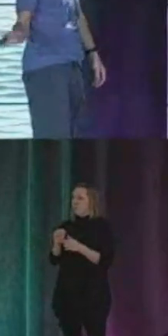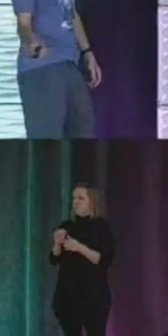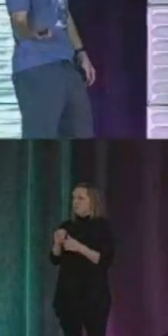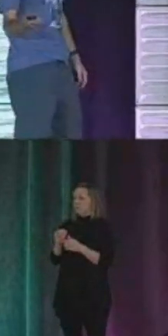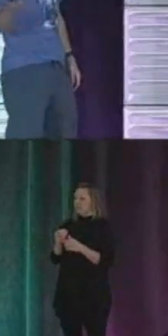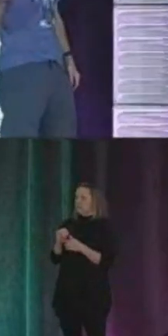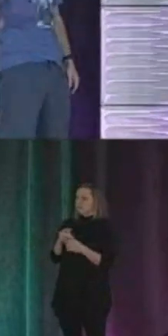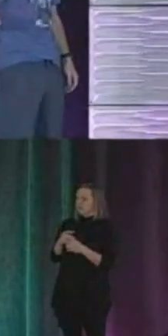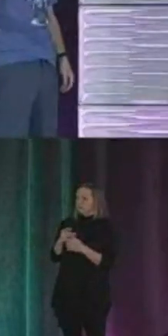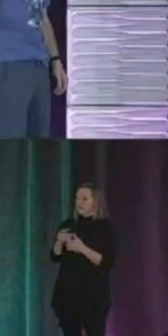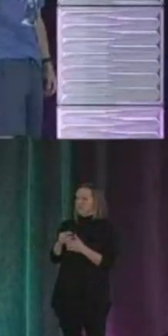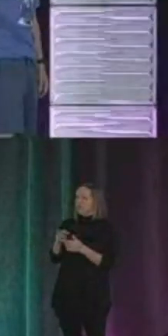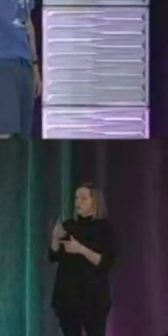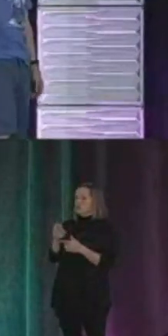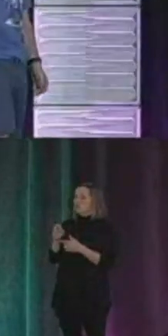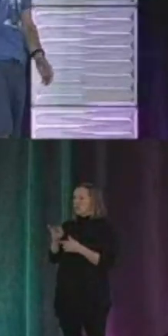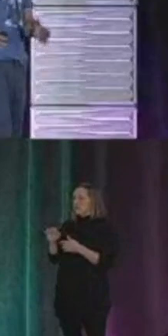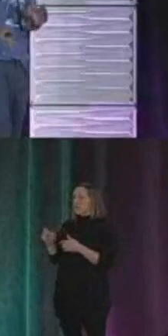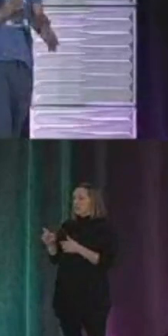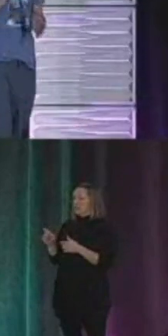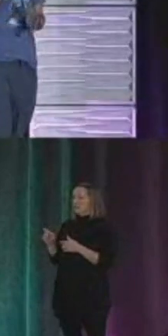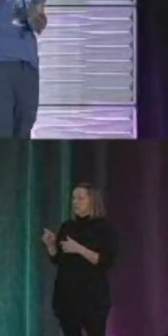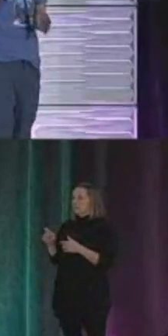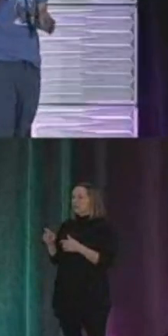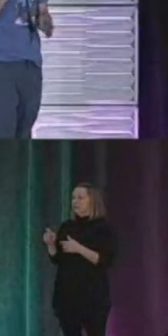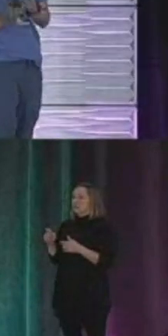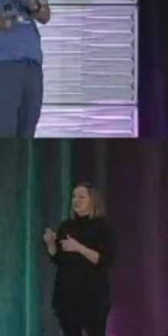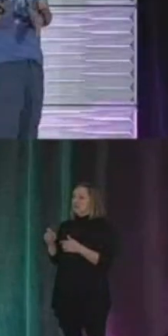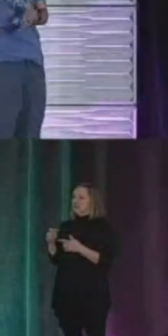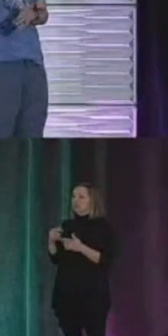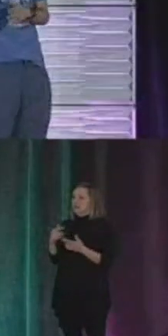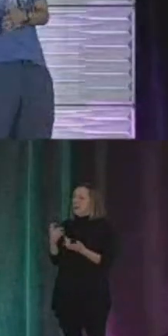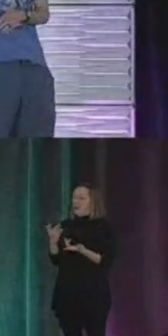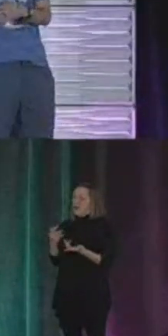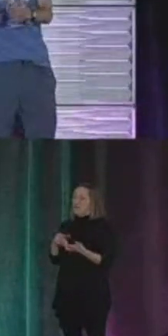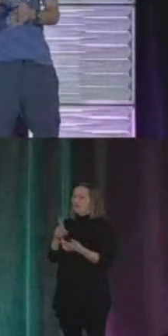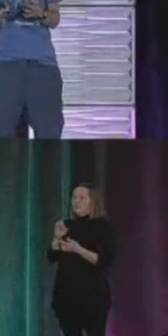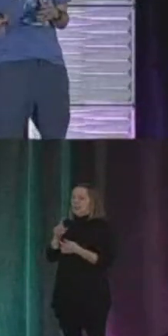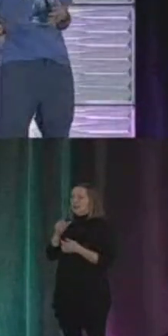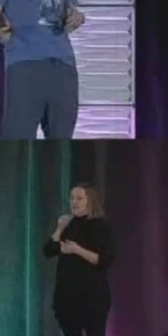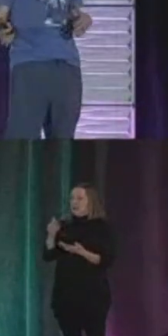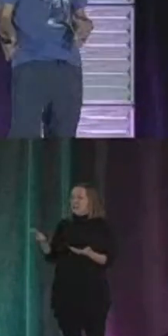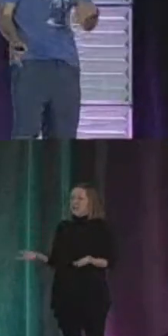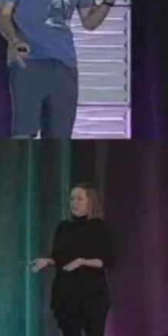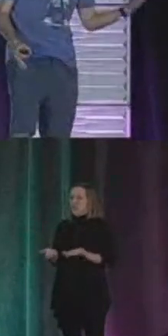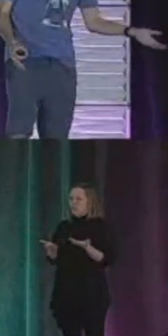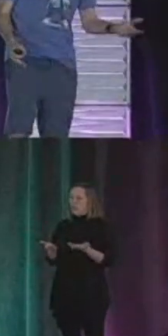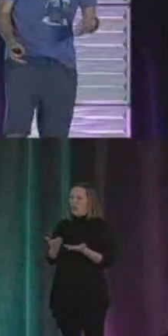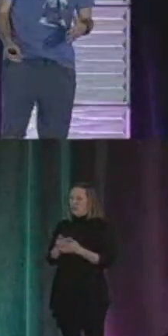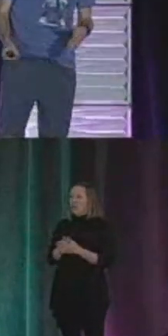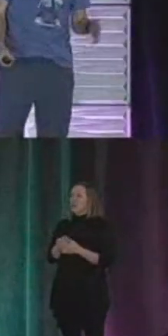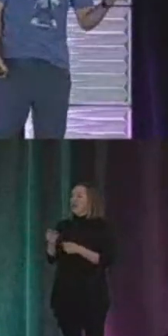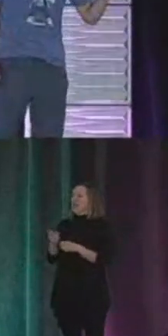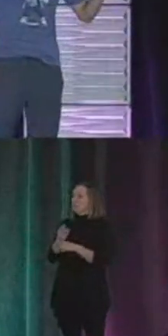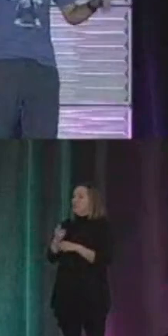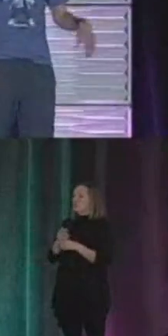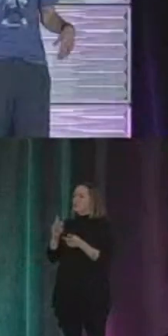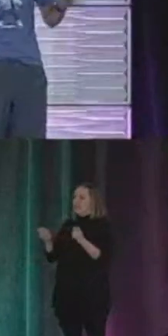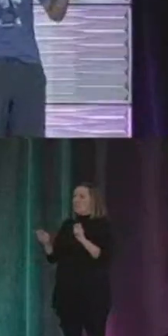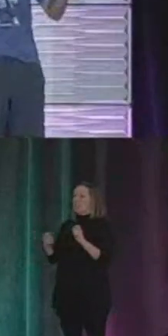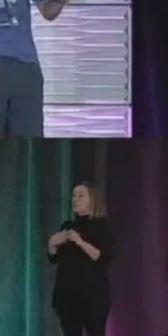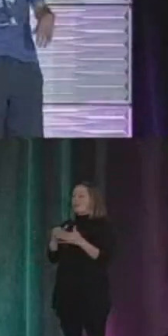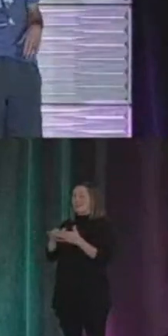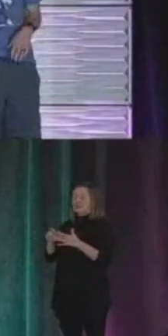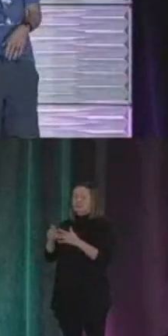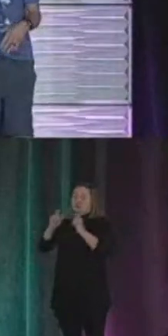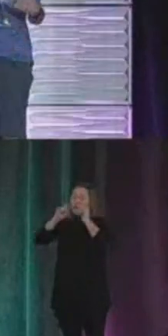cool. So Remix will manage calling this for you and making sure that the data that is in here stays up to date as the user's making changes, which is super